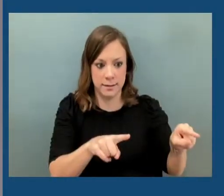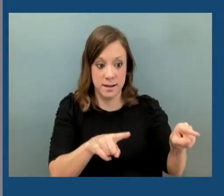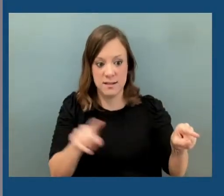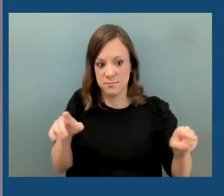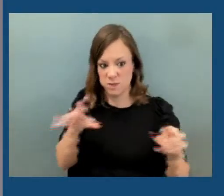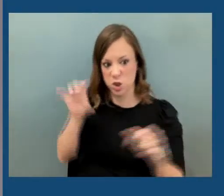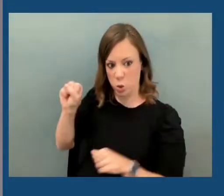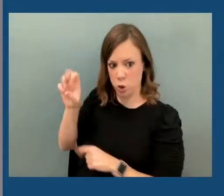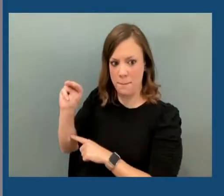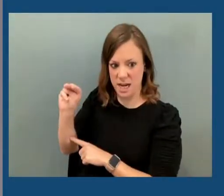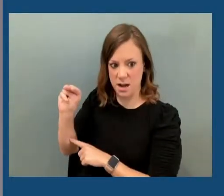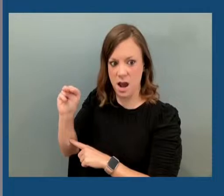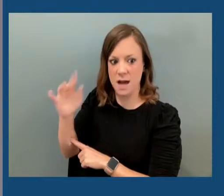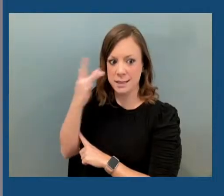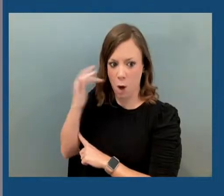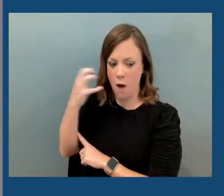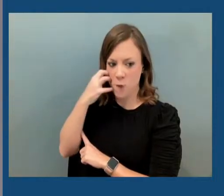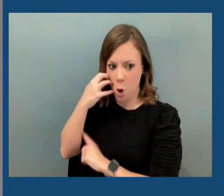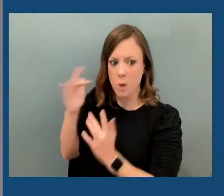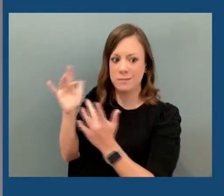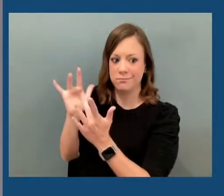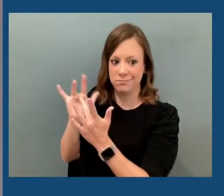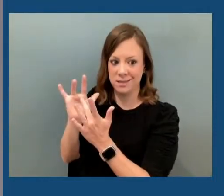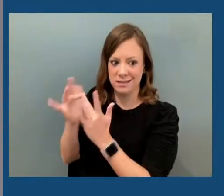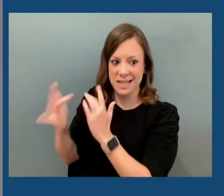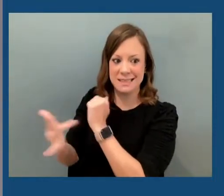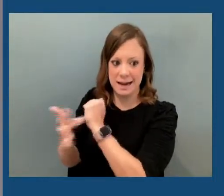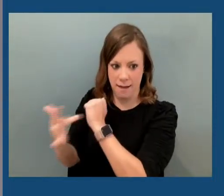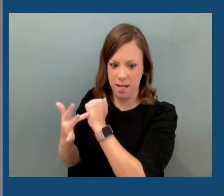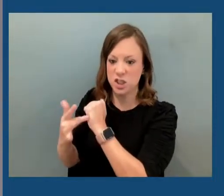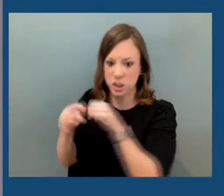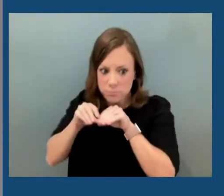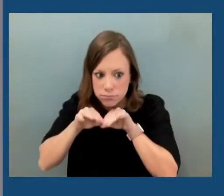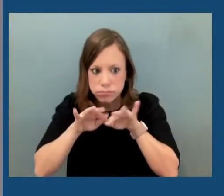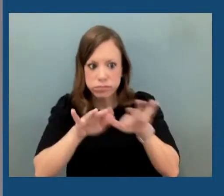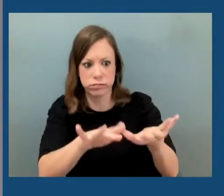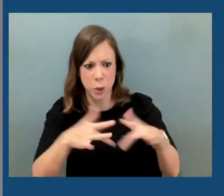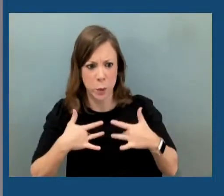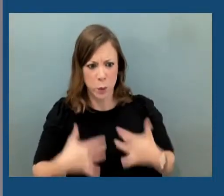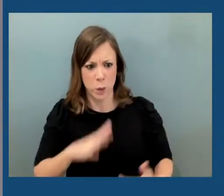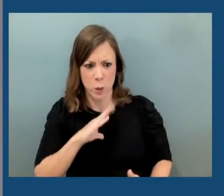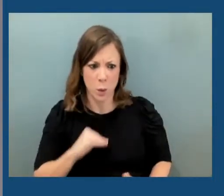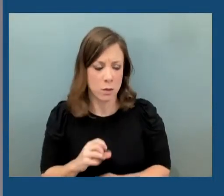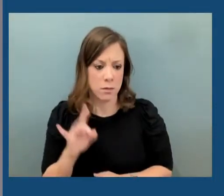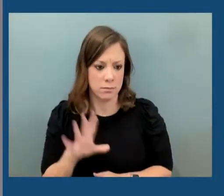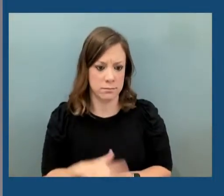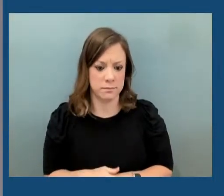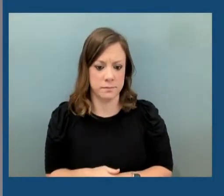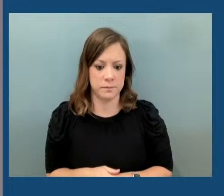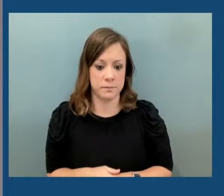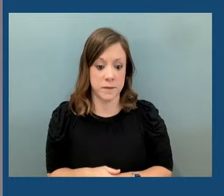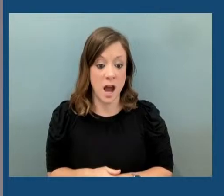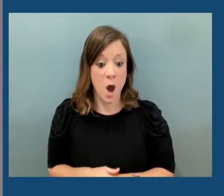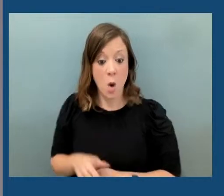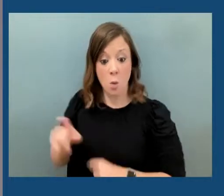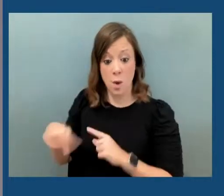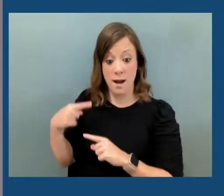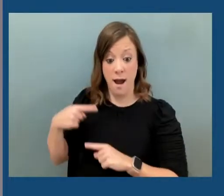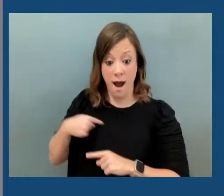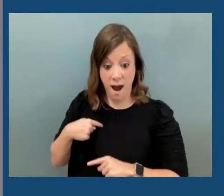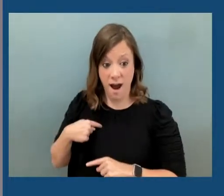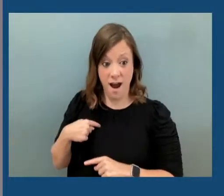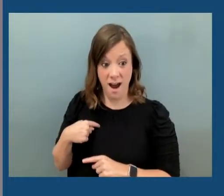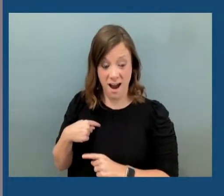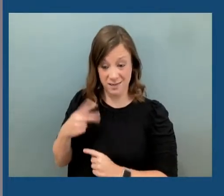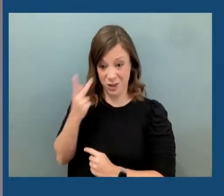having witnessed what happened to members of my own family, I vowed to make a change. But let's start with mental health overall.